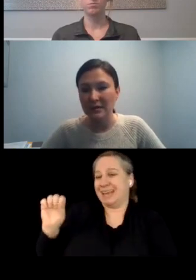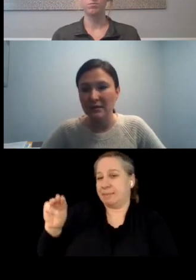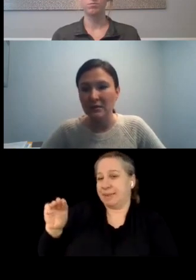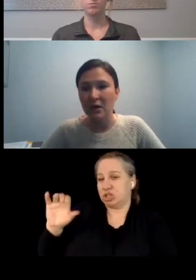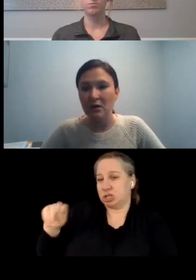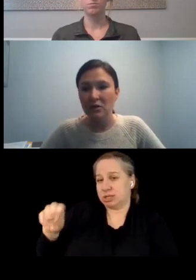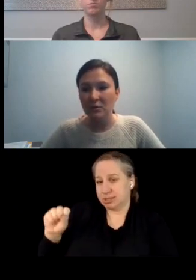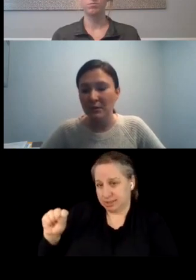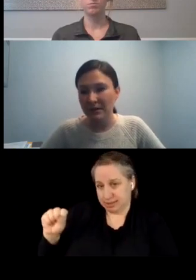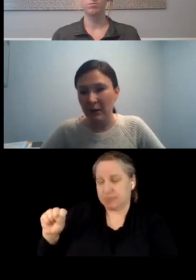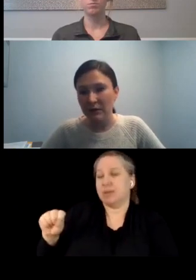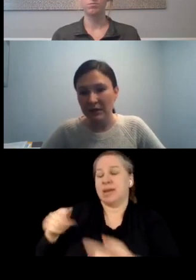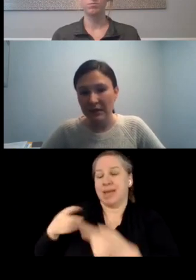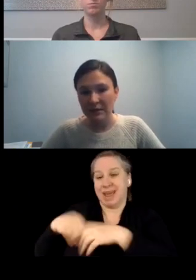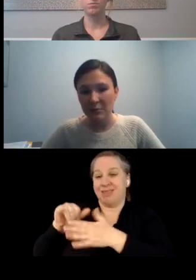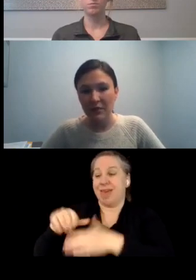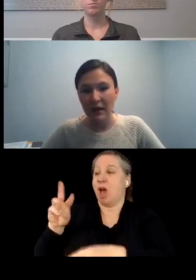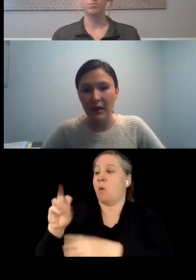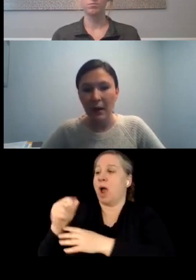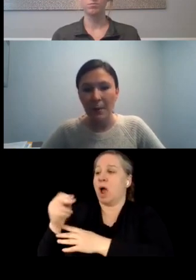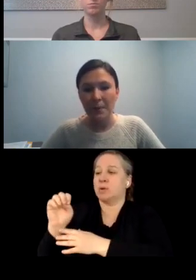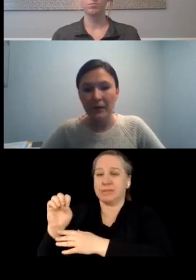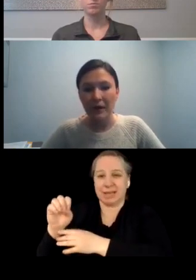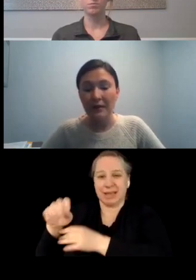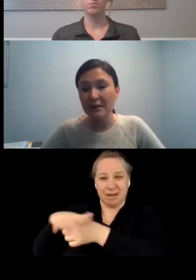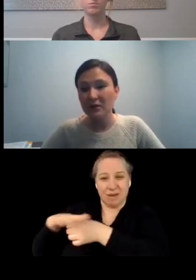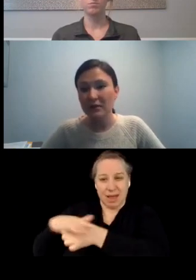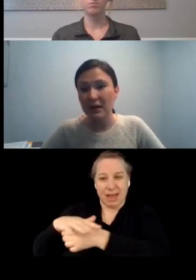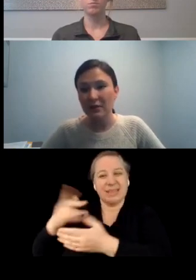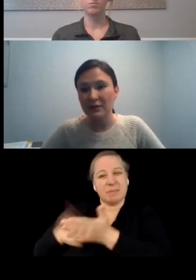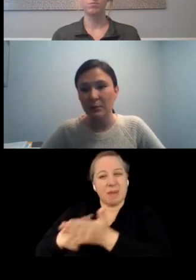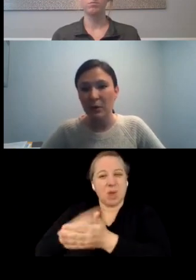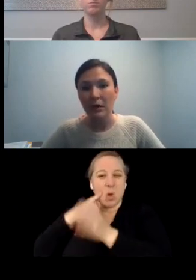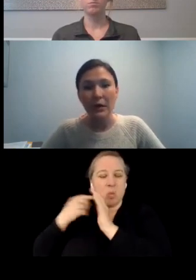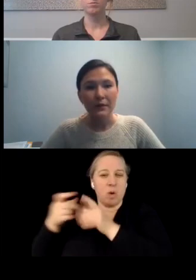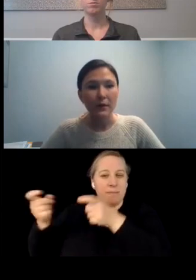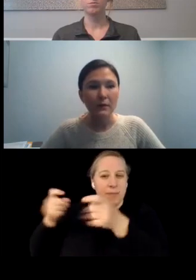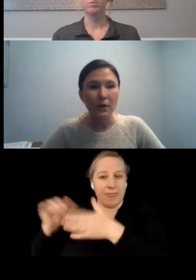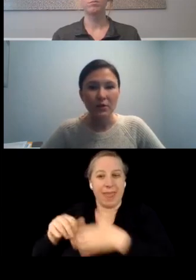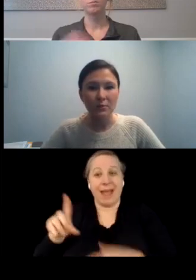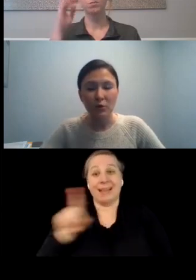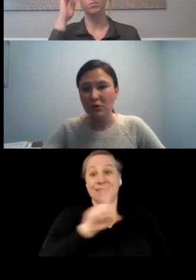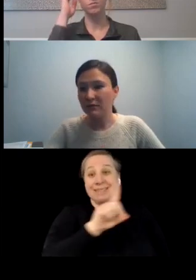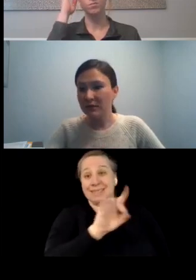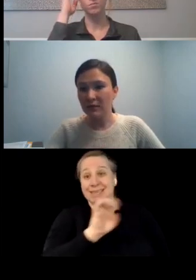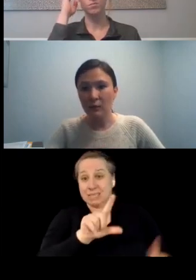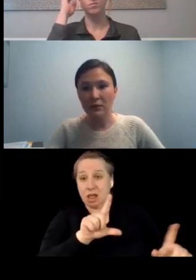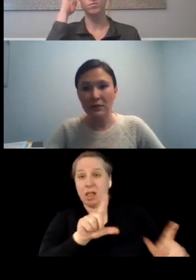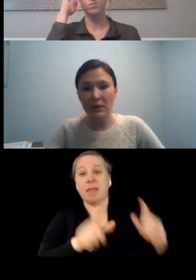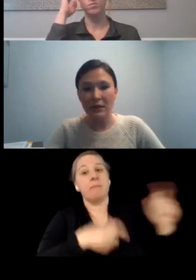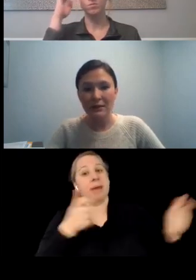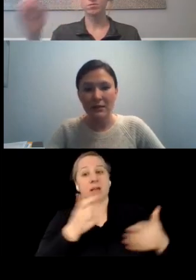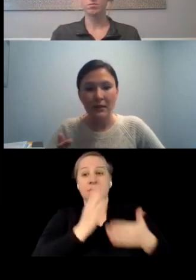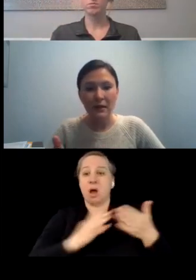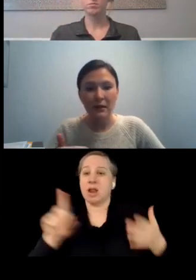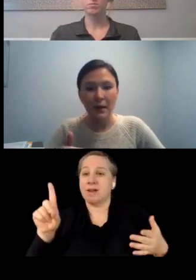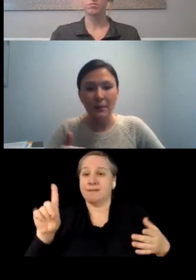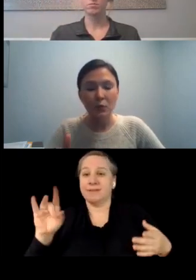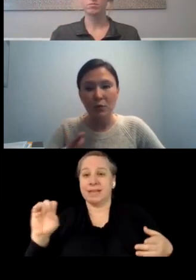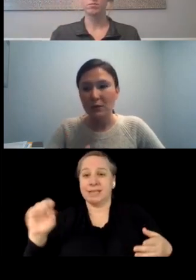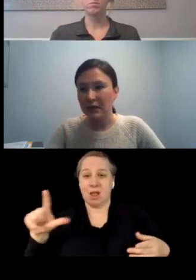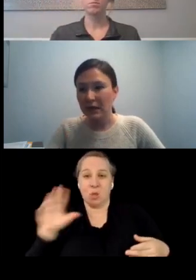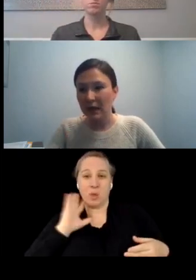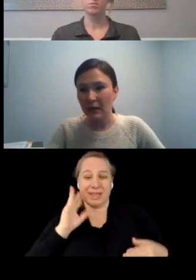warehousing spaces. So sometimes that will dictate some of that. And then on the diesel side, for example, the largest portion of diesel that we'll see is kind of